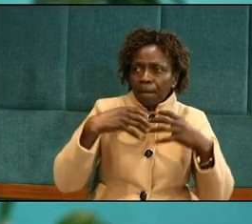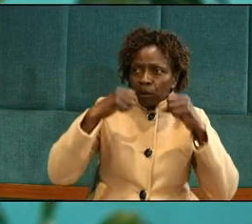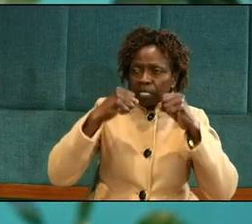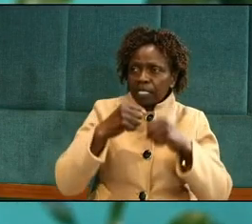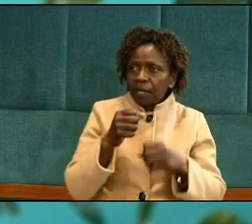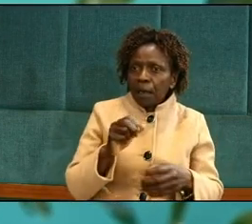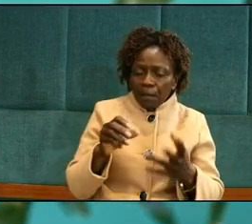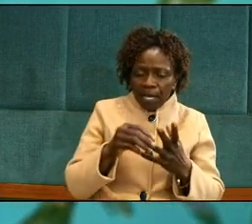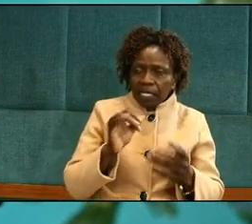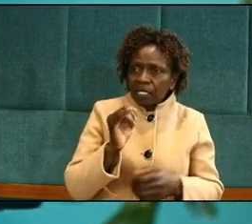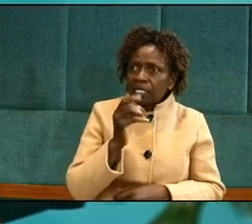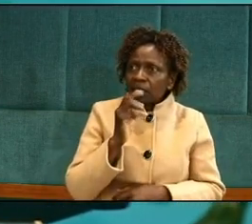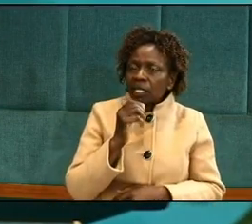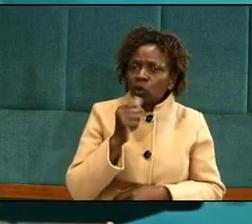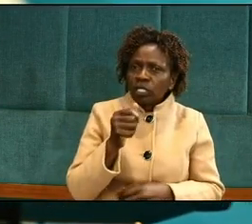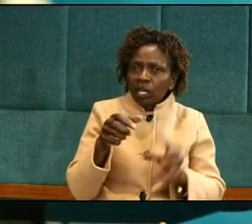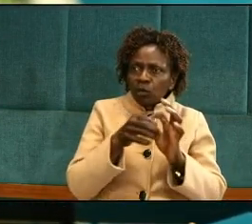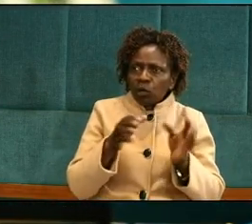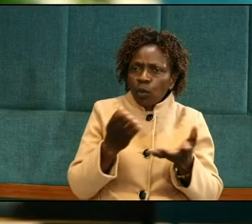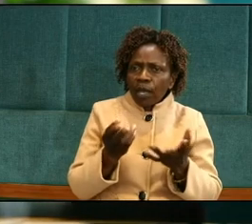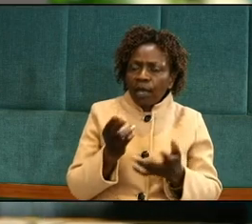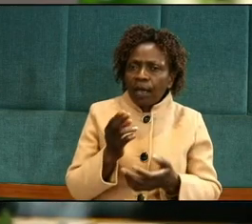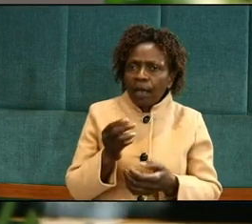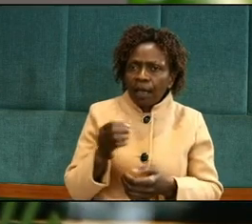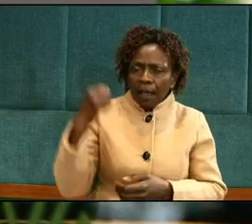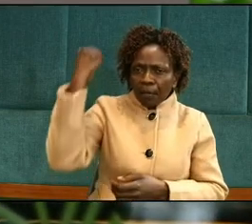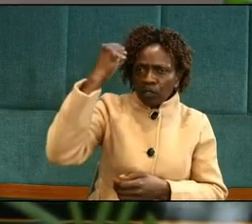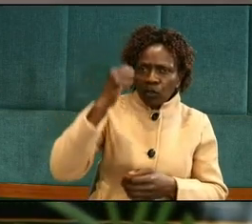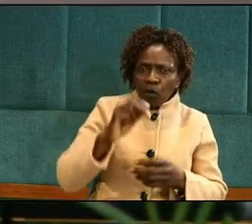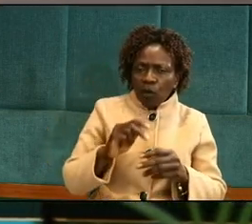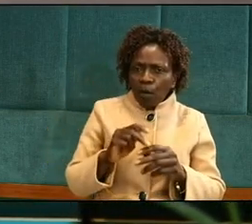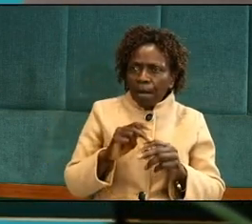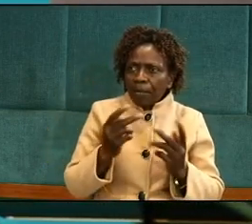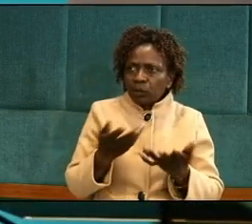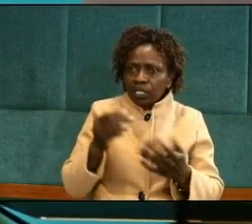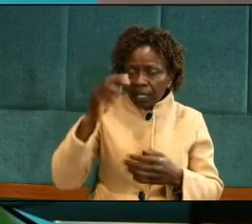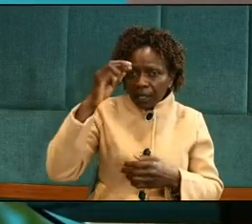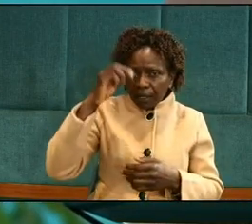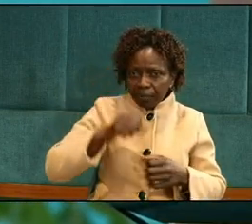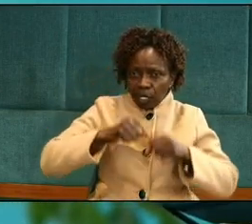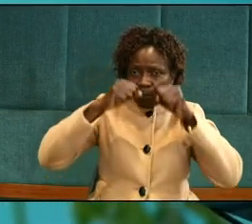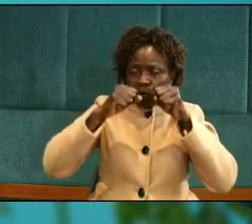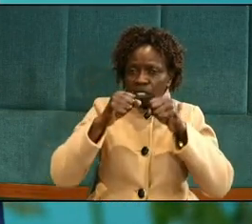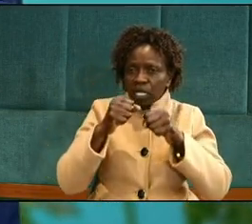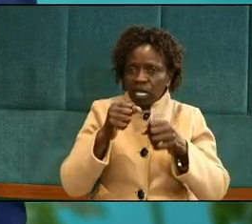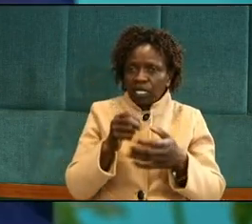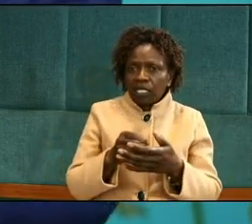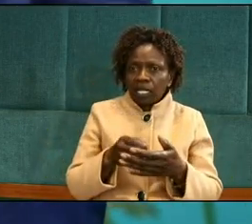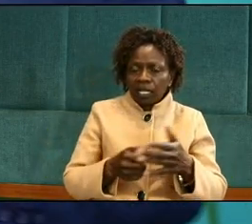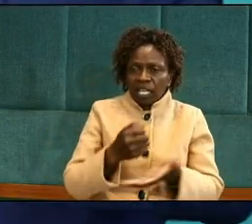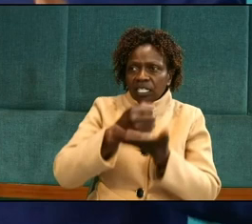not a union where, or a political party where there is the president and the running mate.